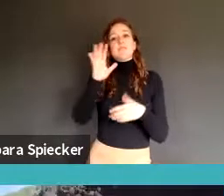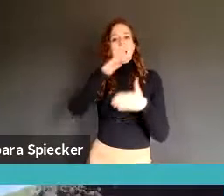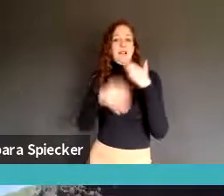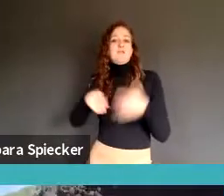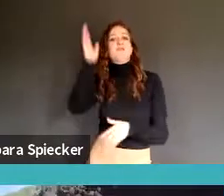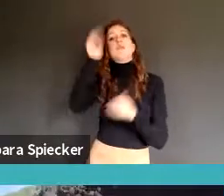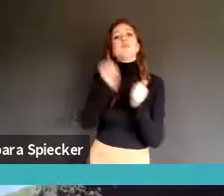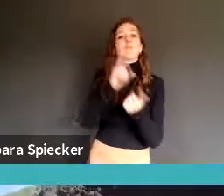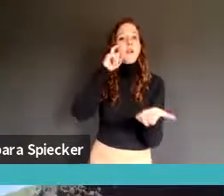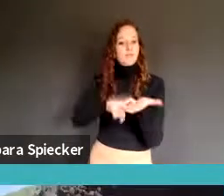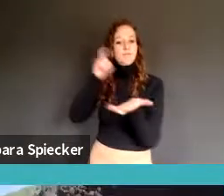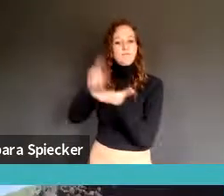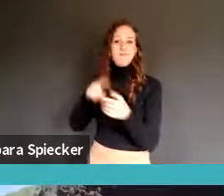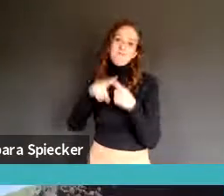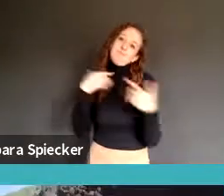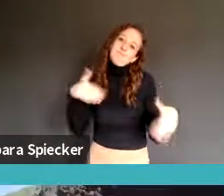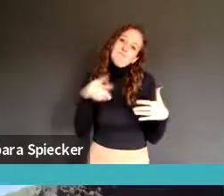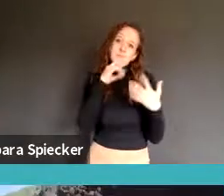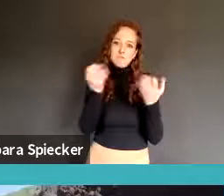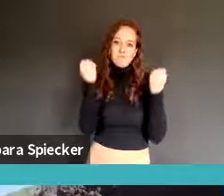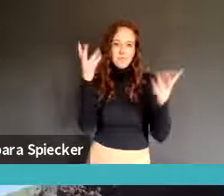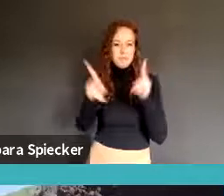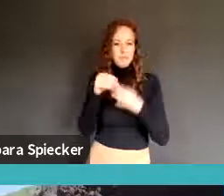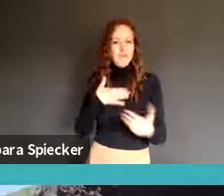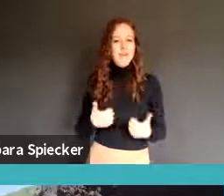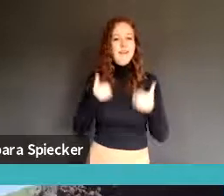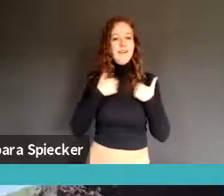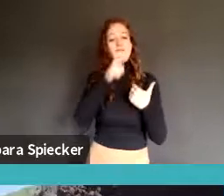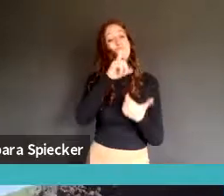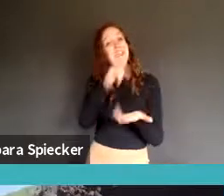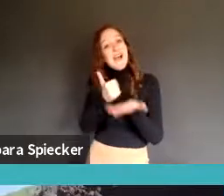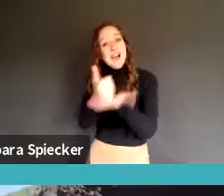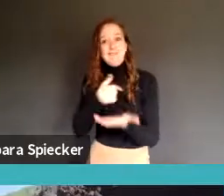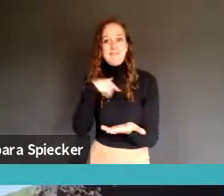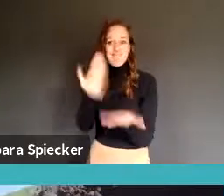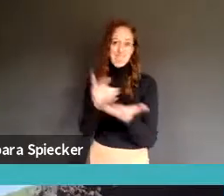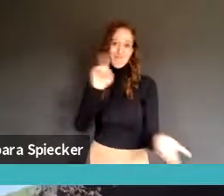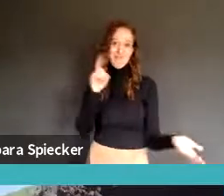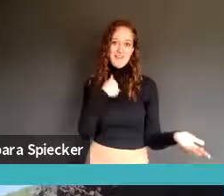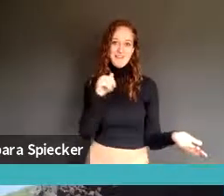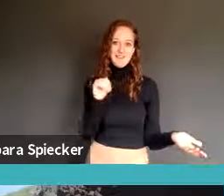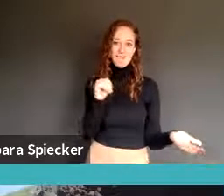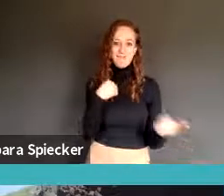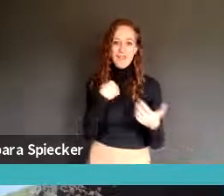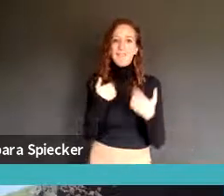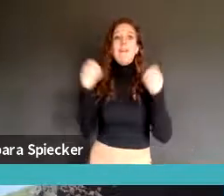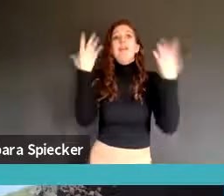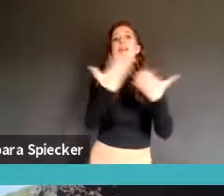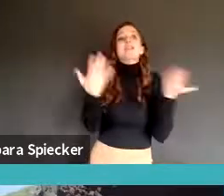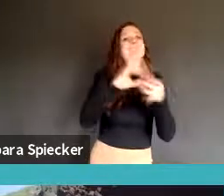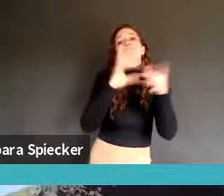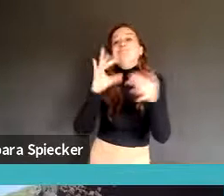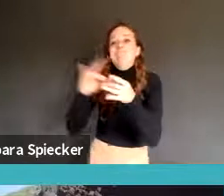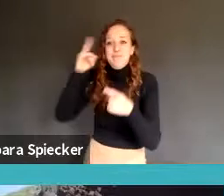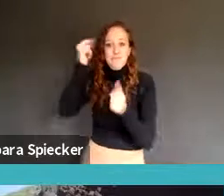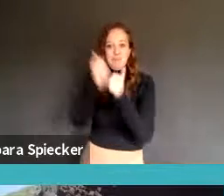With that, I would like to wrap up with some acknowledgements. I'd like to take a few minutes to acknowledge the many